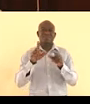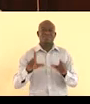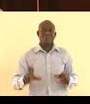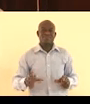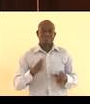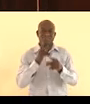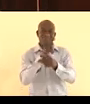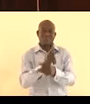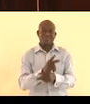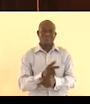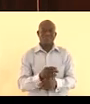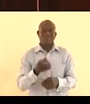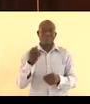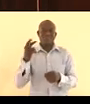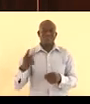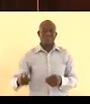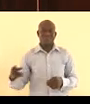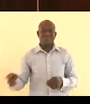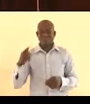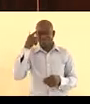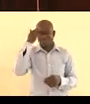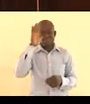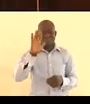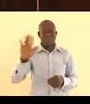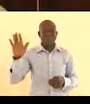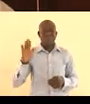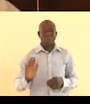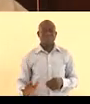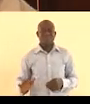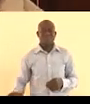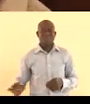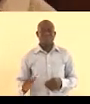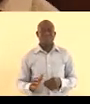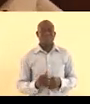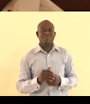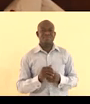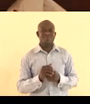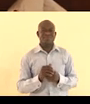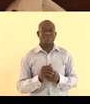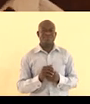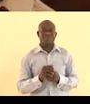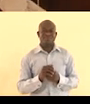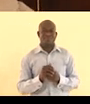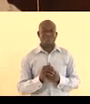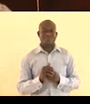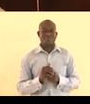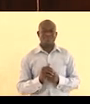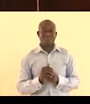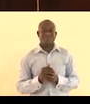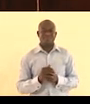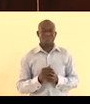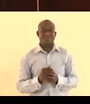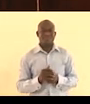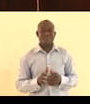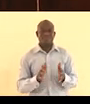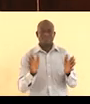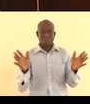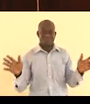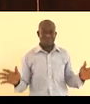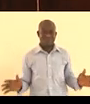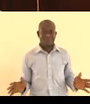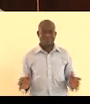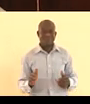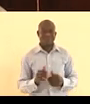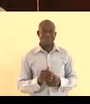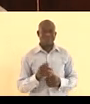leave inheritance for their children and so on. And they quoted, I think, Proverbs or so to support it. So